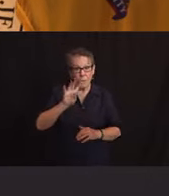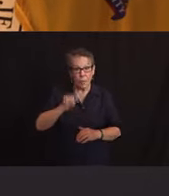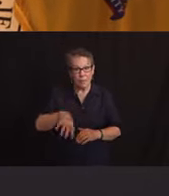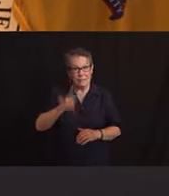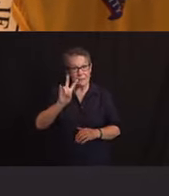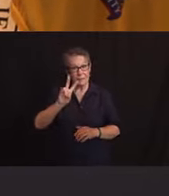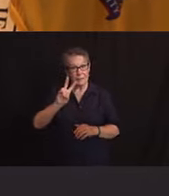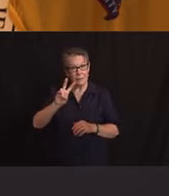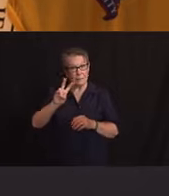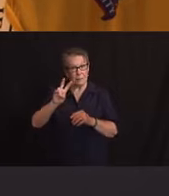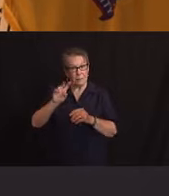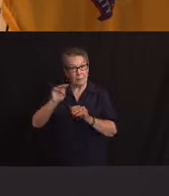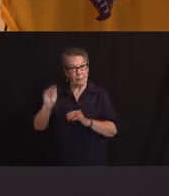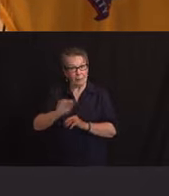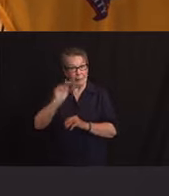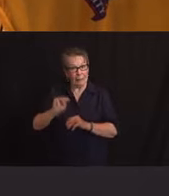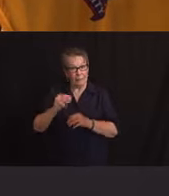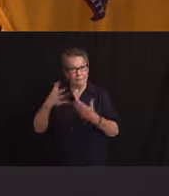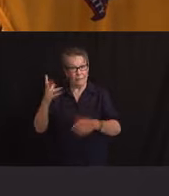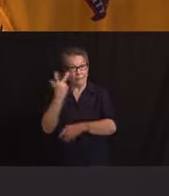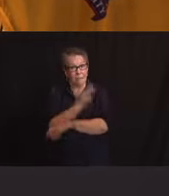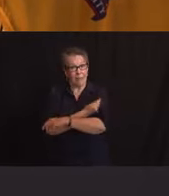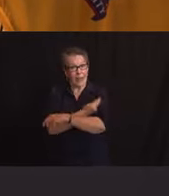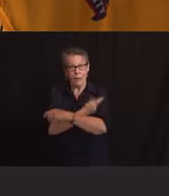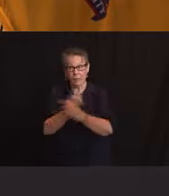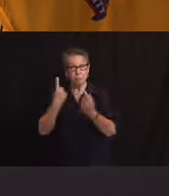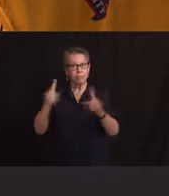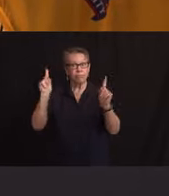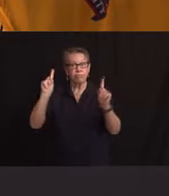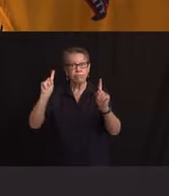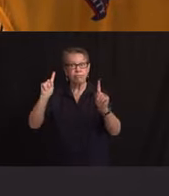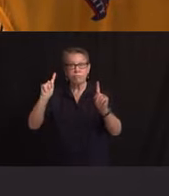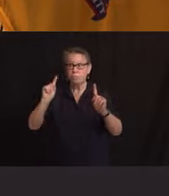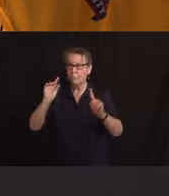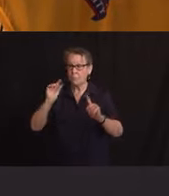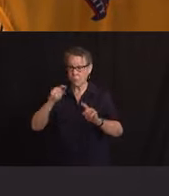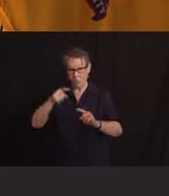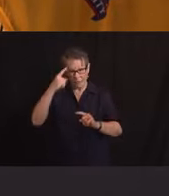of the pandemic. Is herd immunity going to be a constantly shifting target?